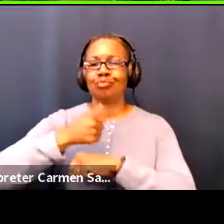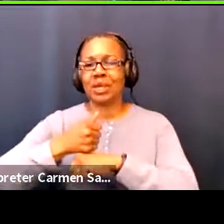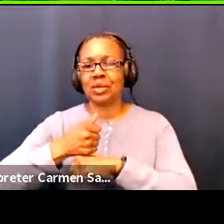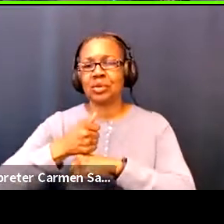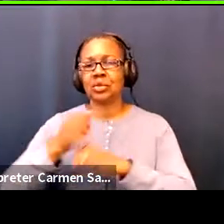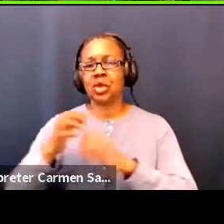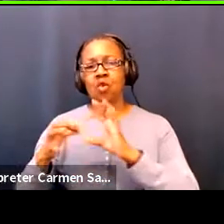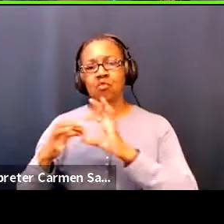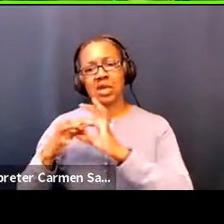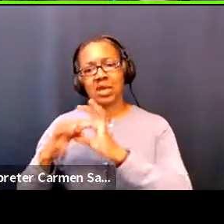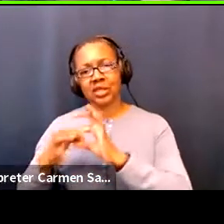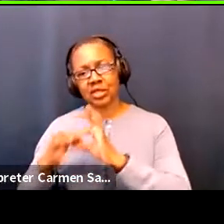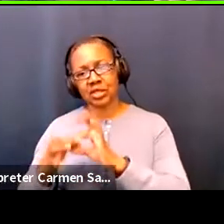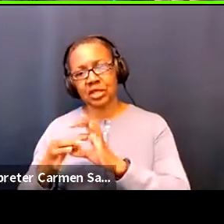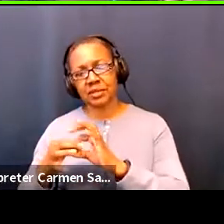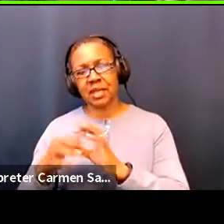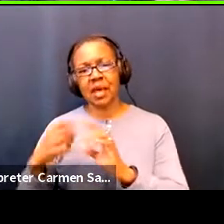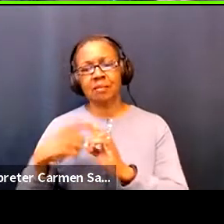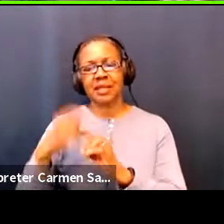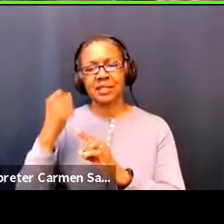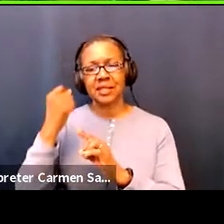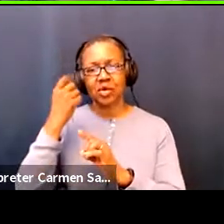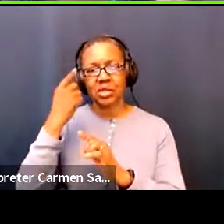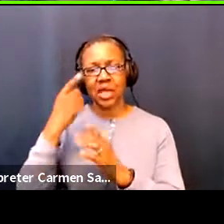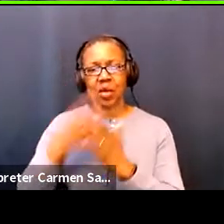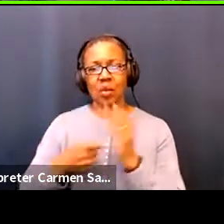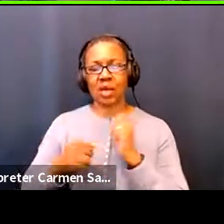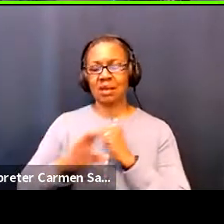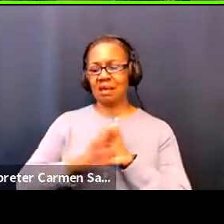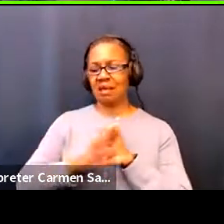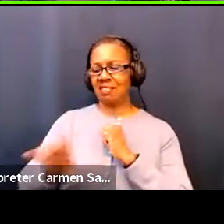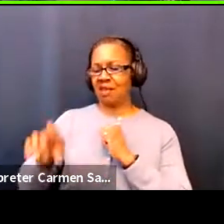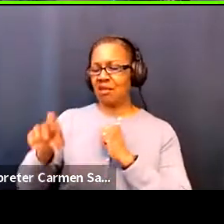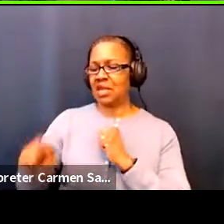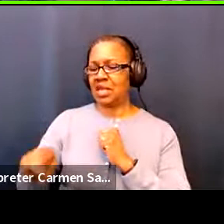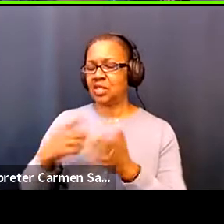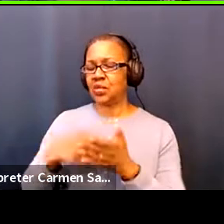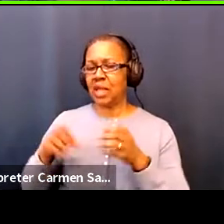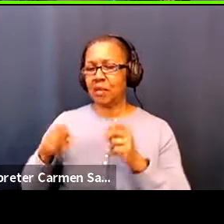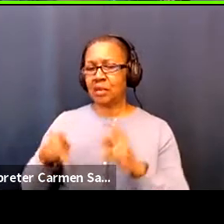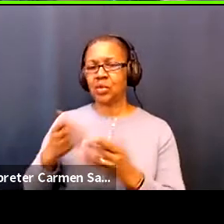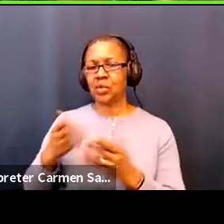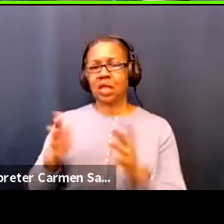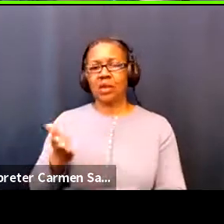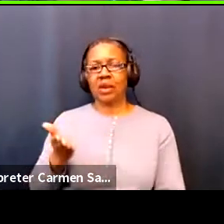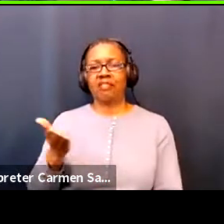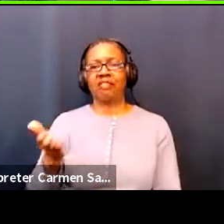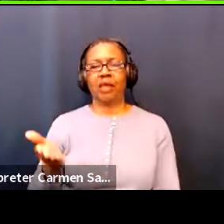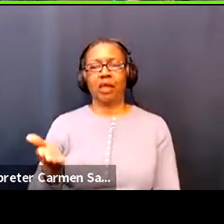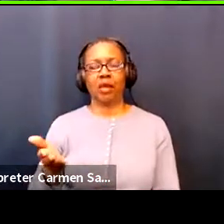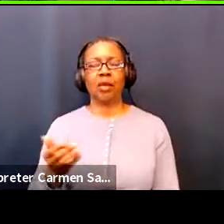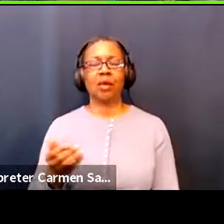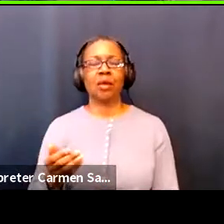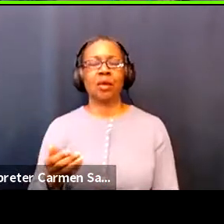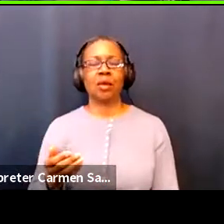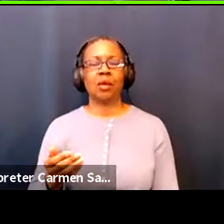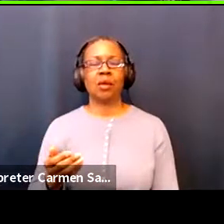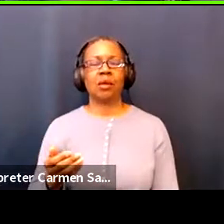really understanding what the needs and opportunities are